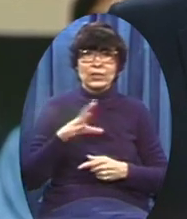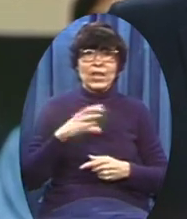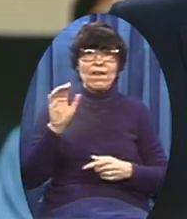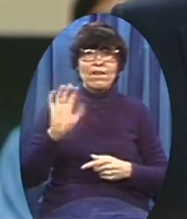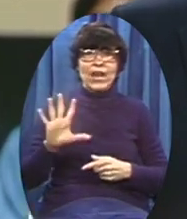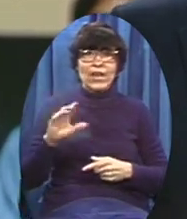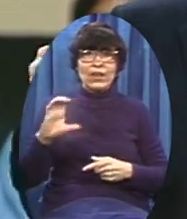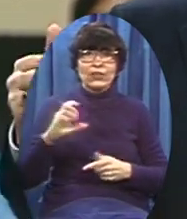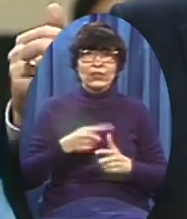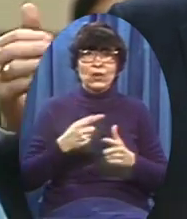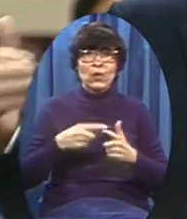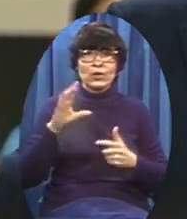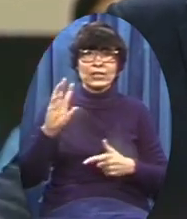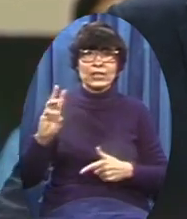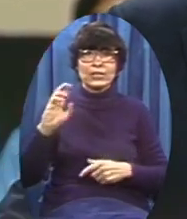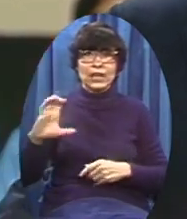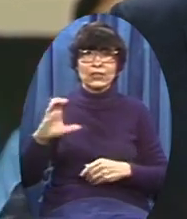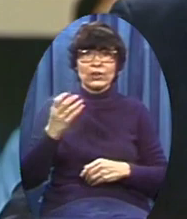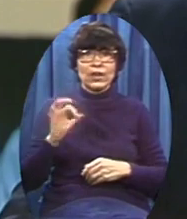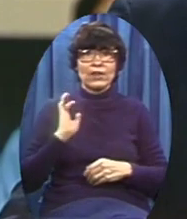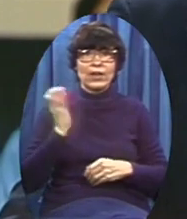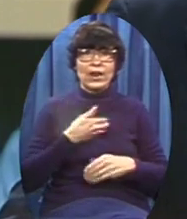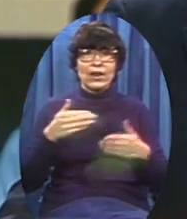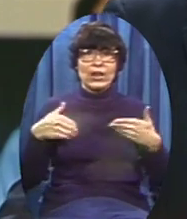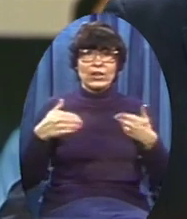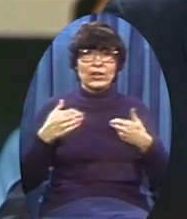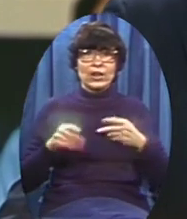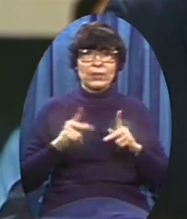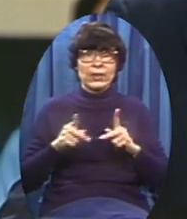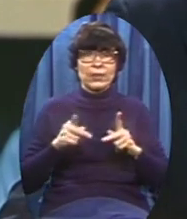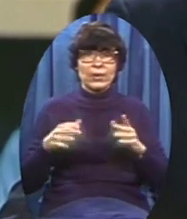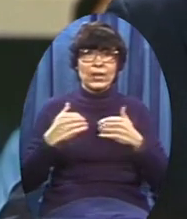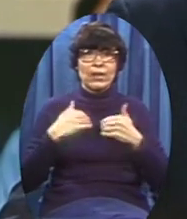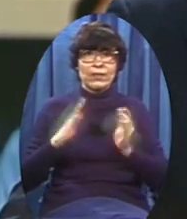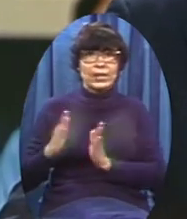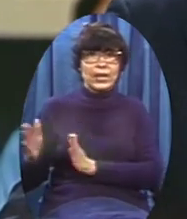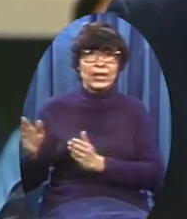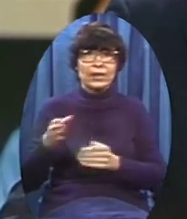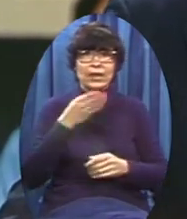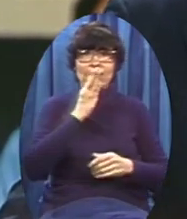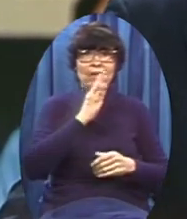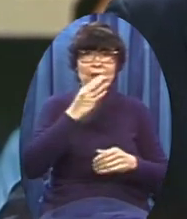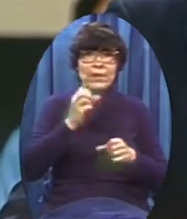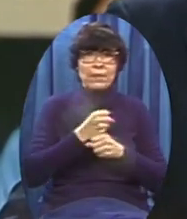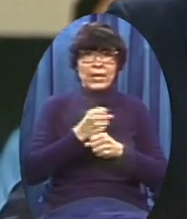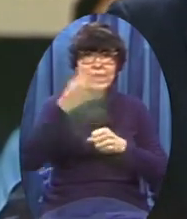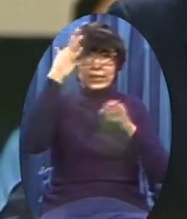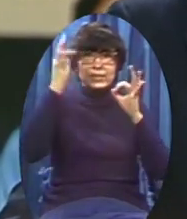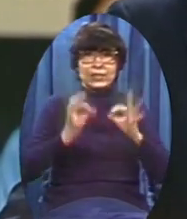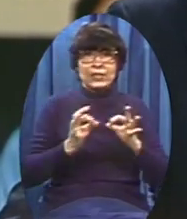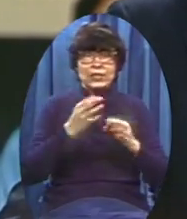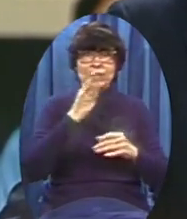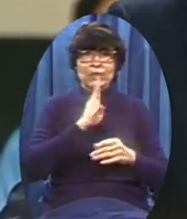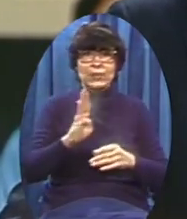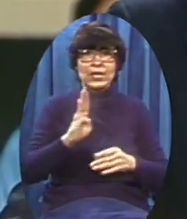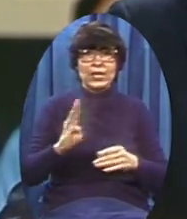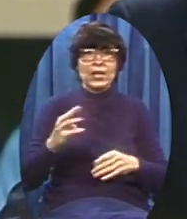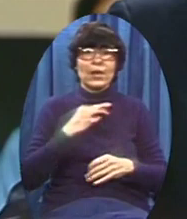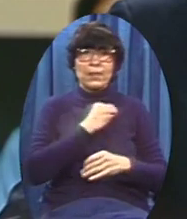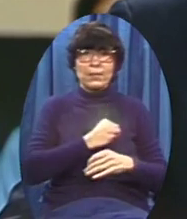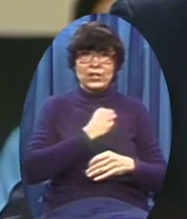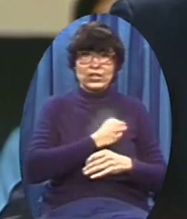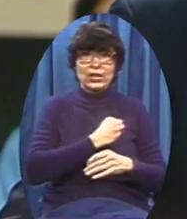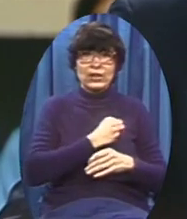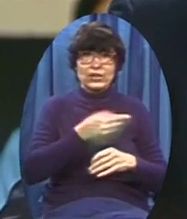600 of our young people have made public decisions to be missionaries for Christ. We have a family with us today, just